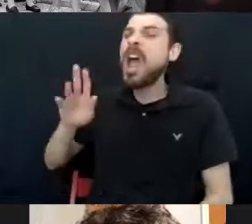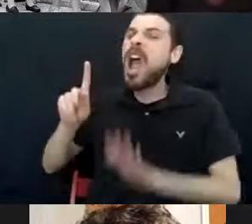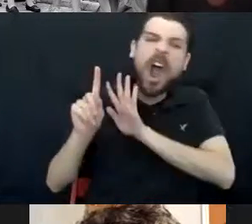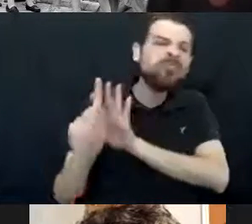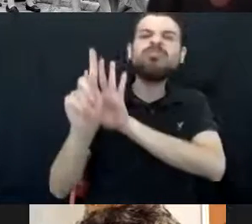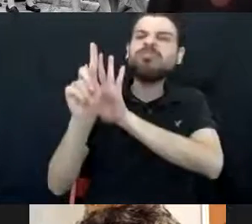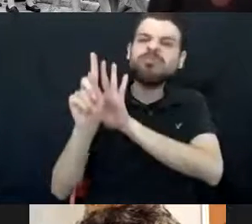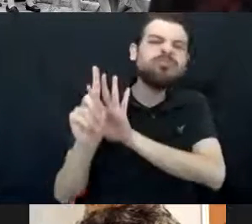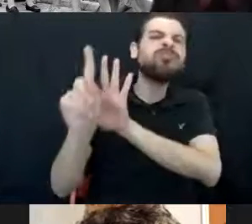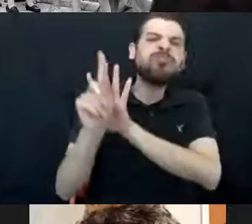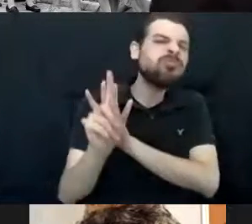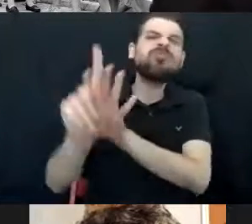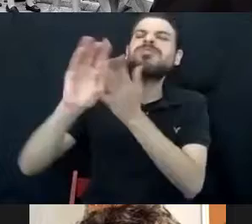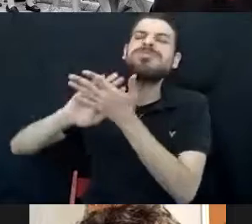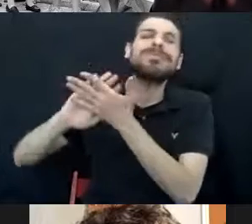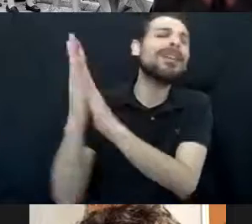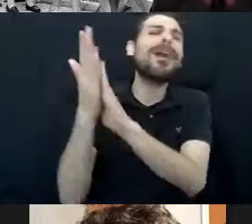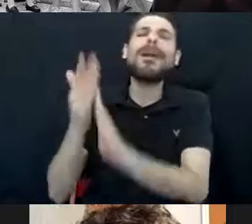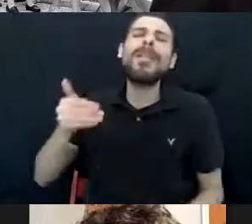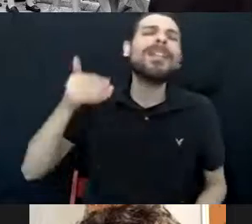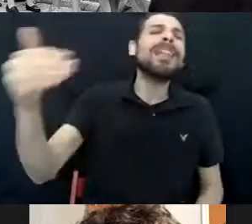next mayor.